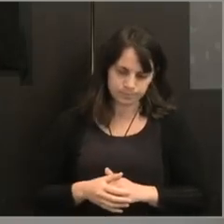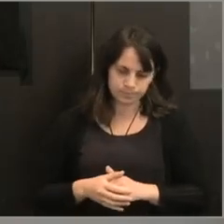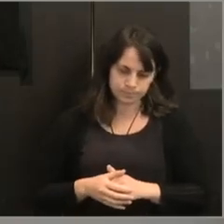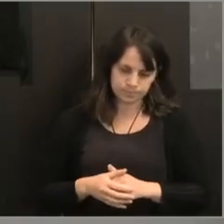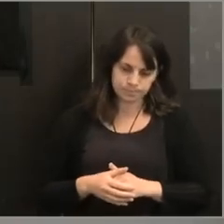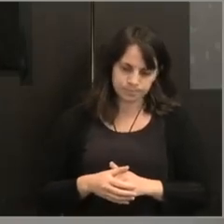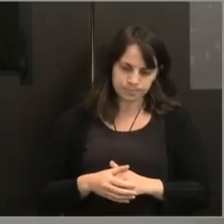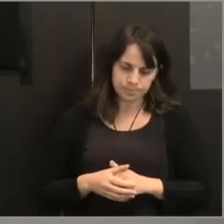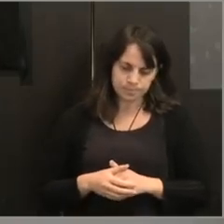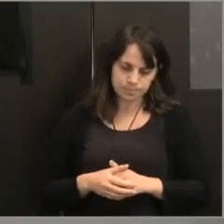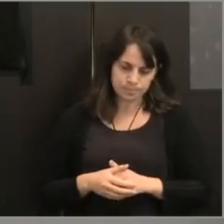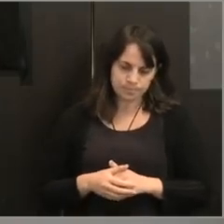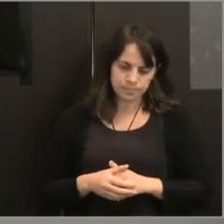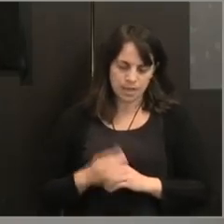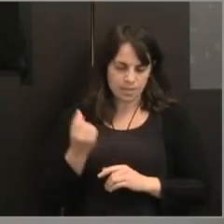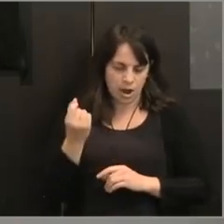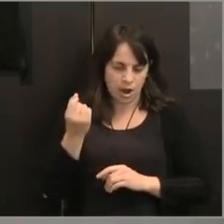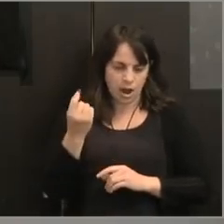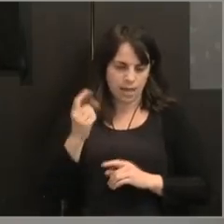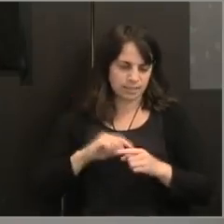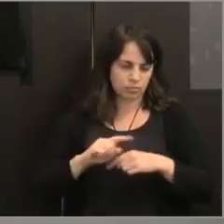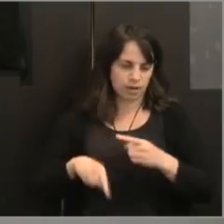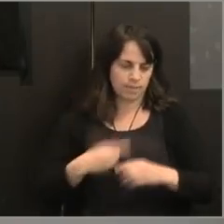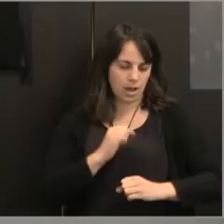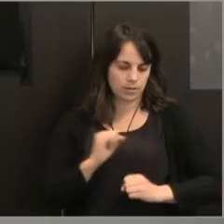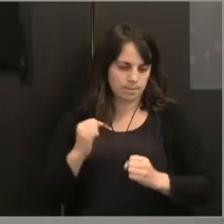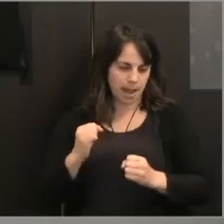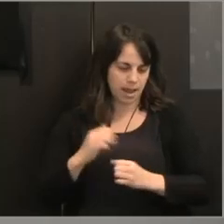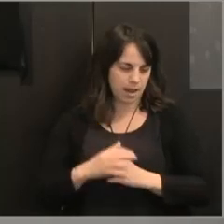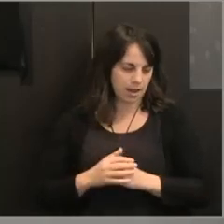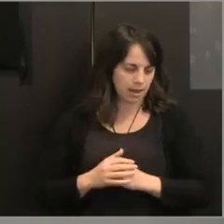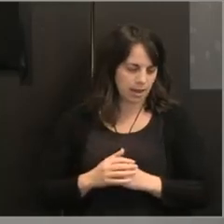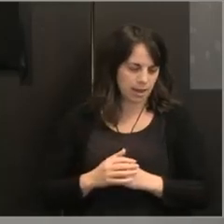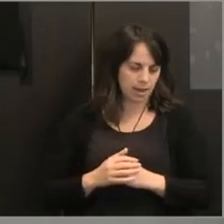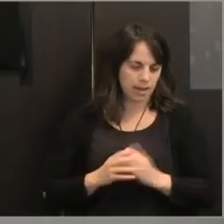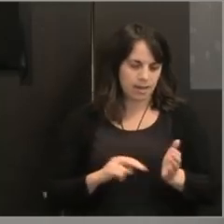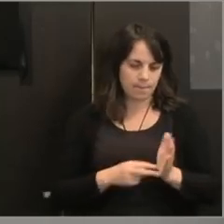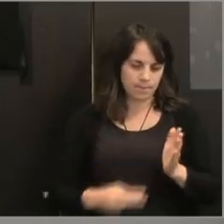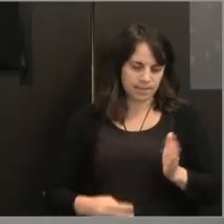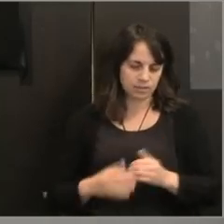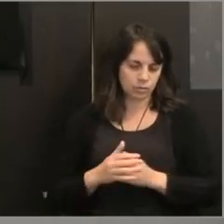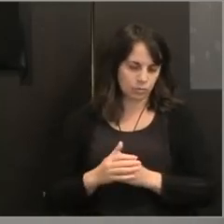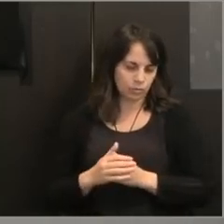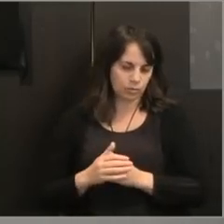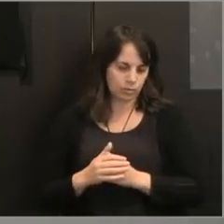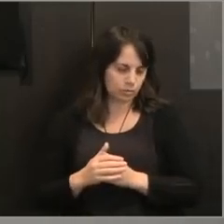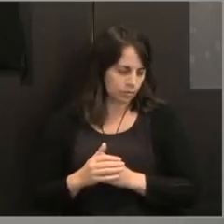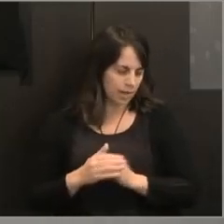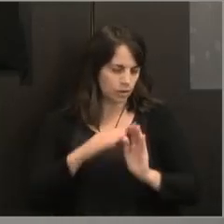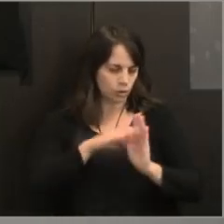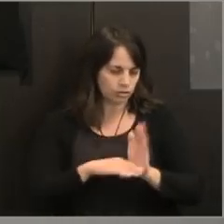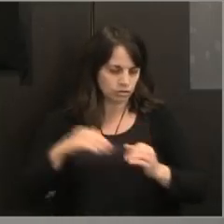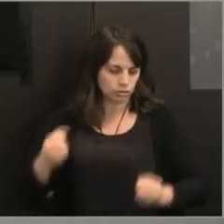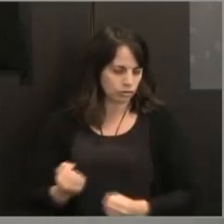The concept of mana as a political and constitutional power denoted an